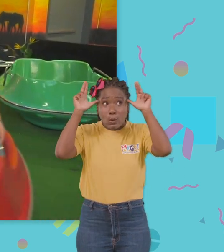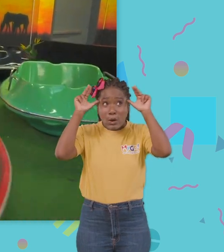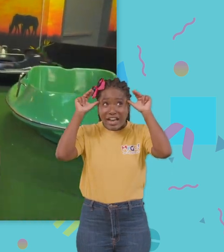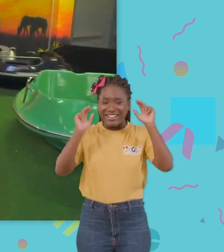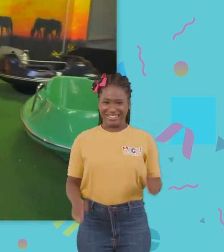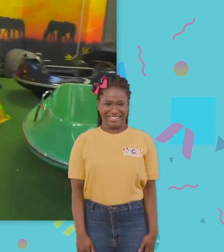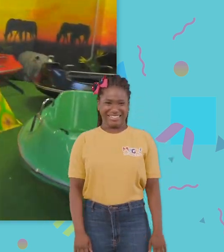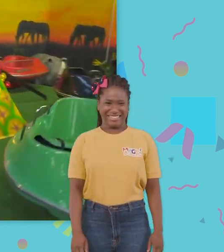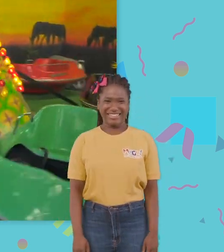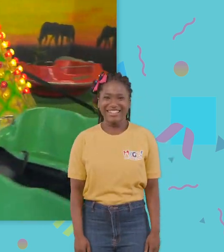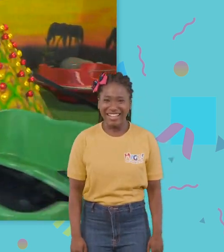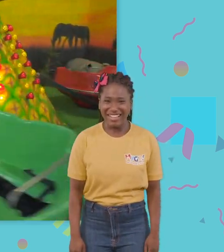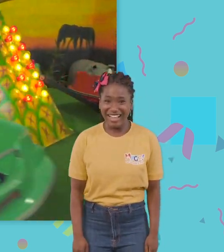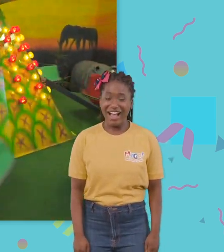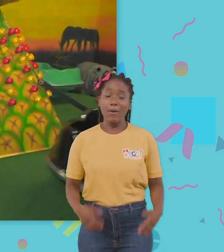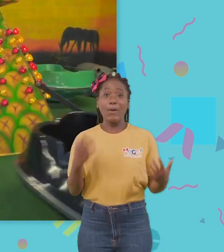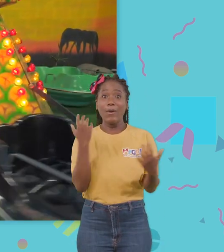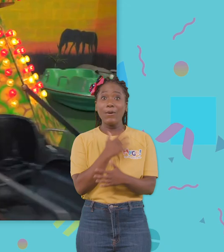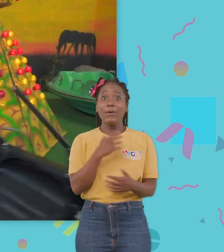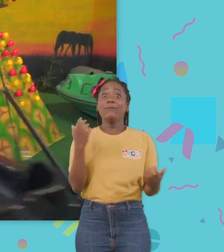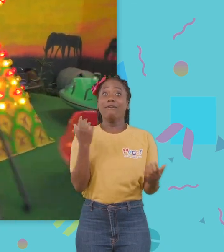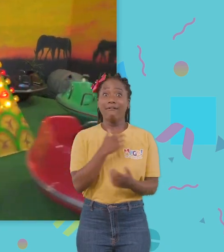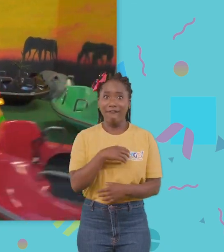Horsey. Whoa, whoa,